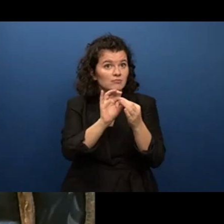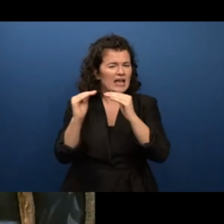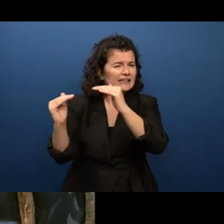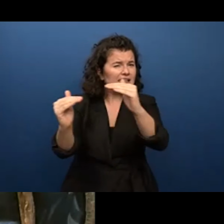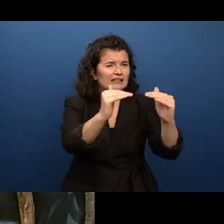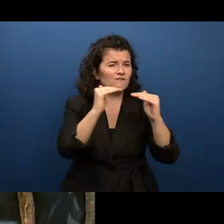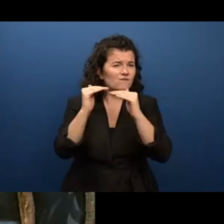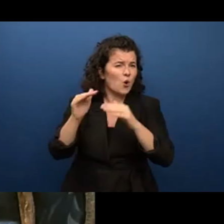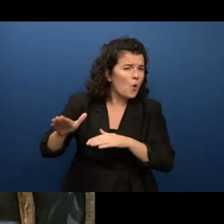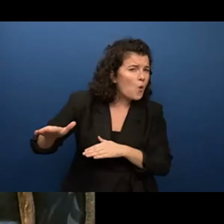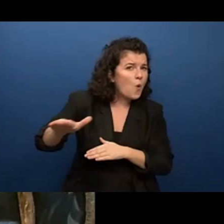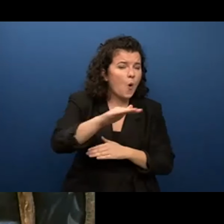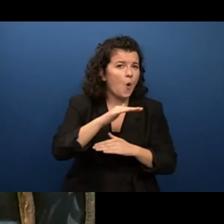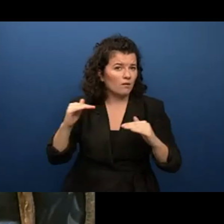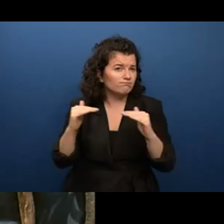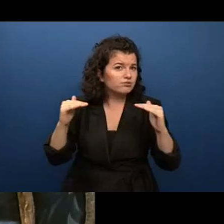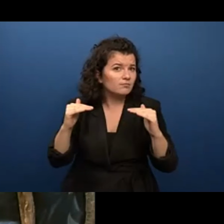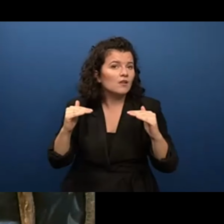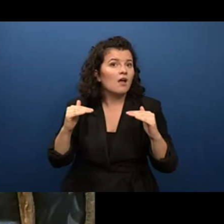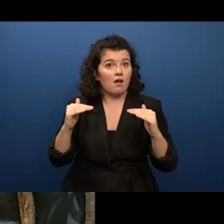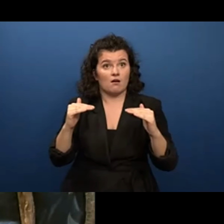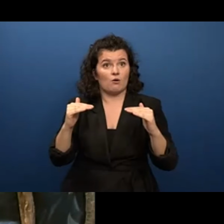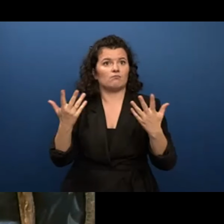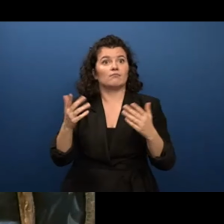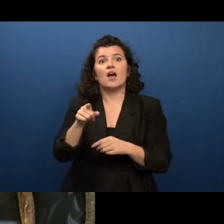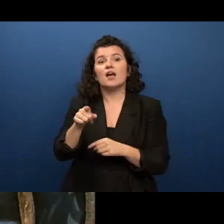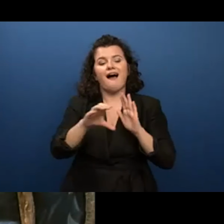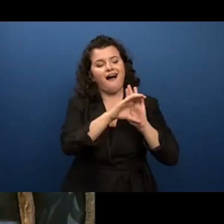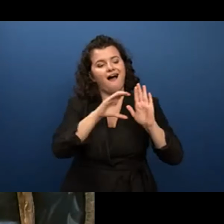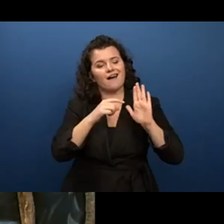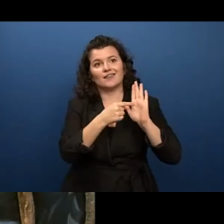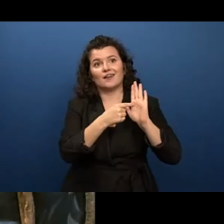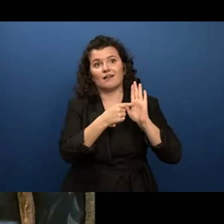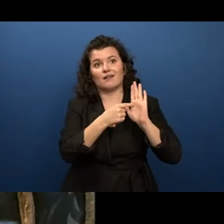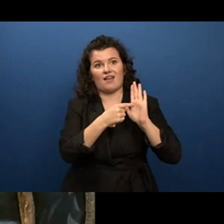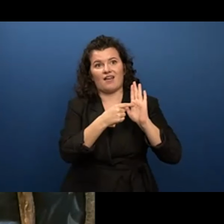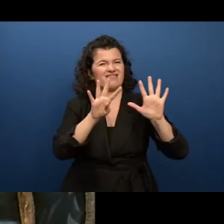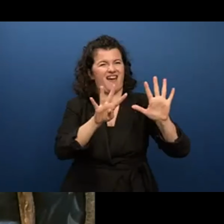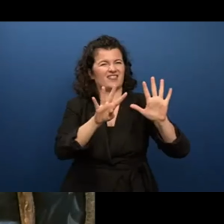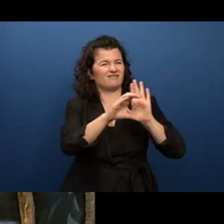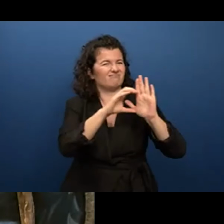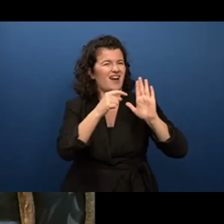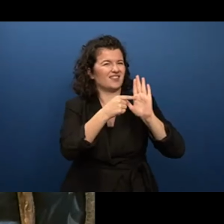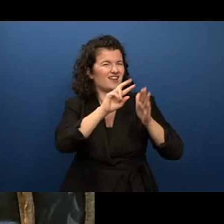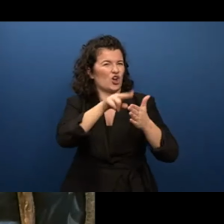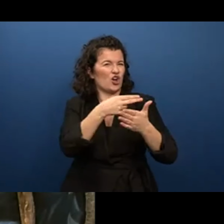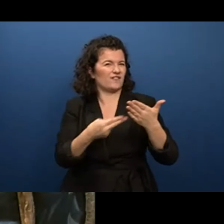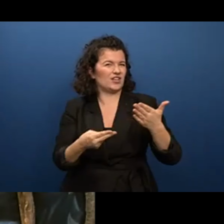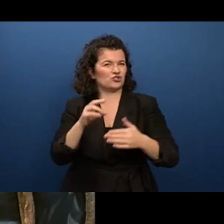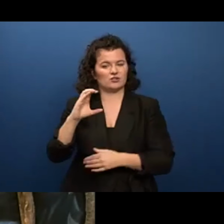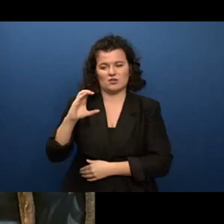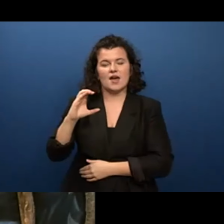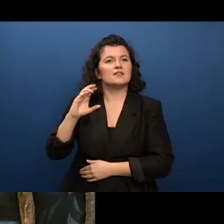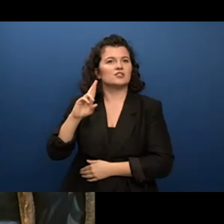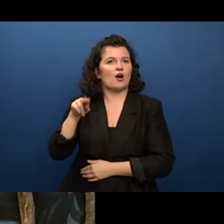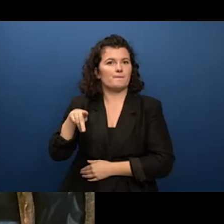in a neutral way. Article 9 of the Convention on the Rights of Persons with Disabilities, which relates to